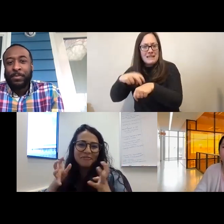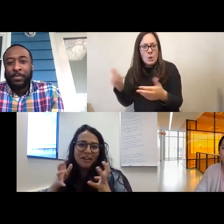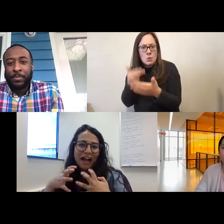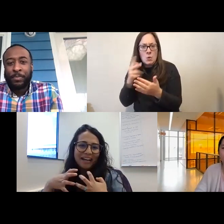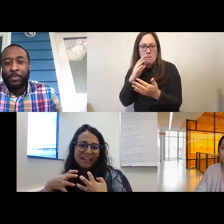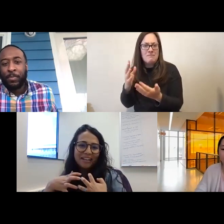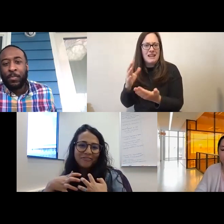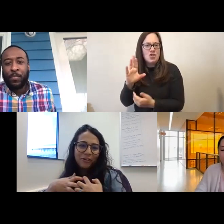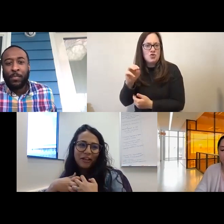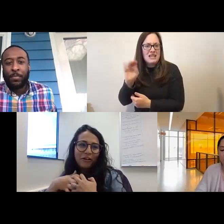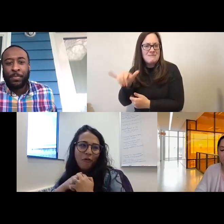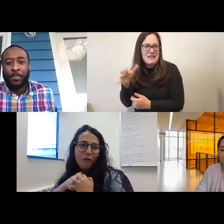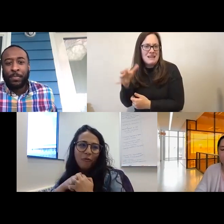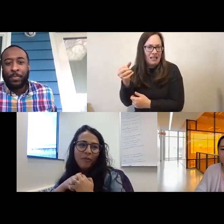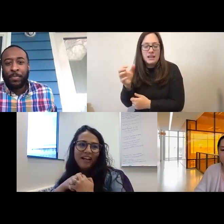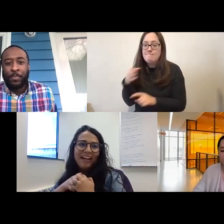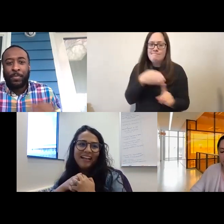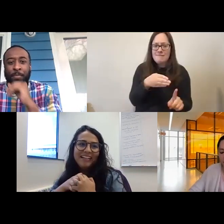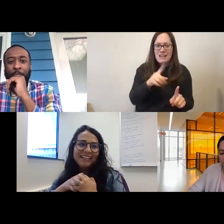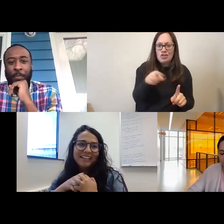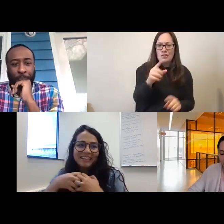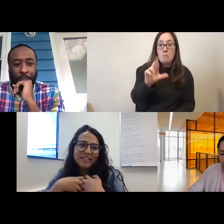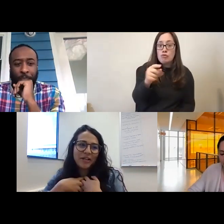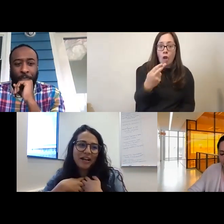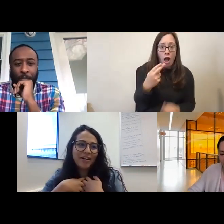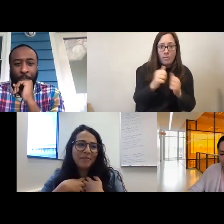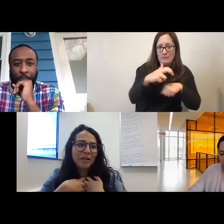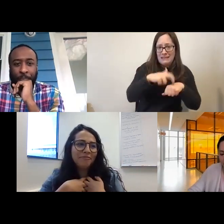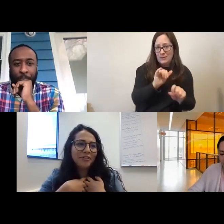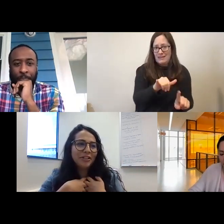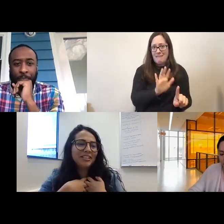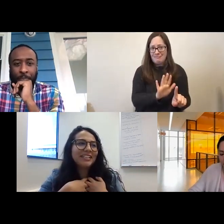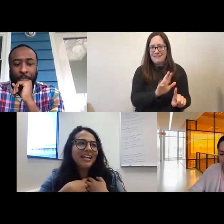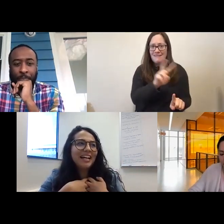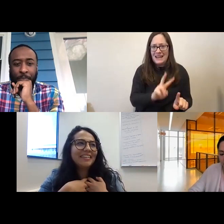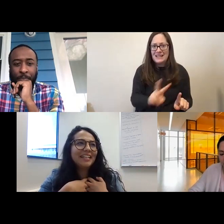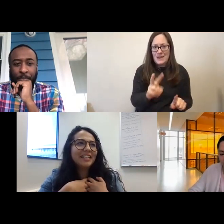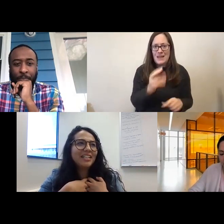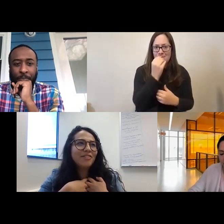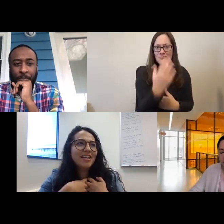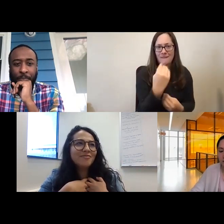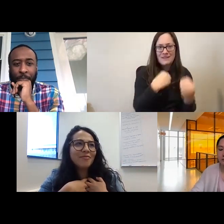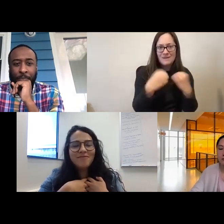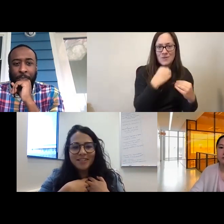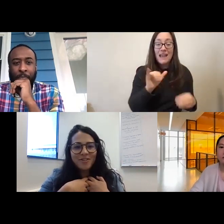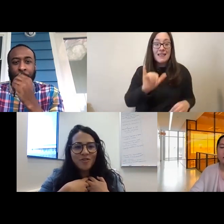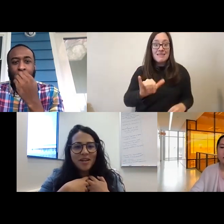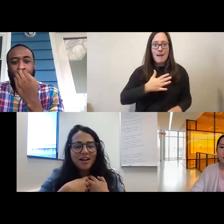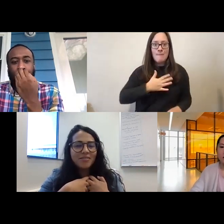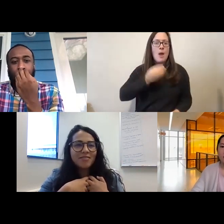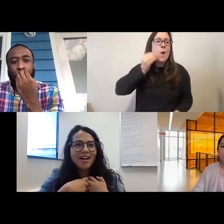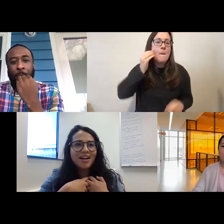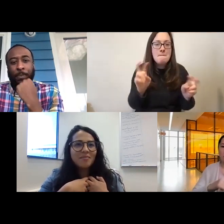that's like what I like feel like home, and like that's where I find my comfort. And like even when we visit